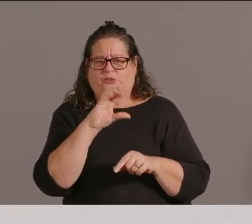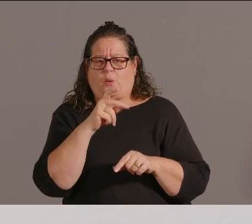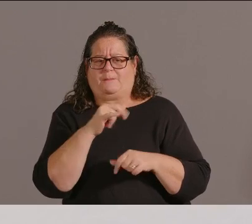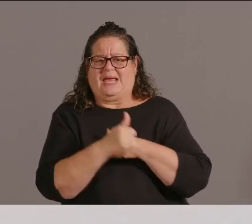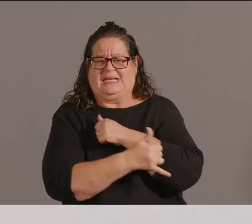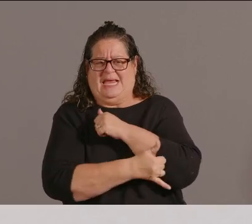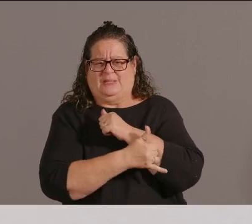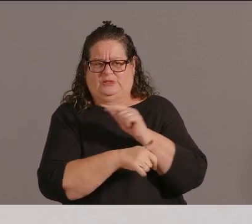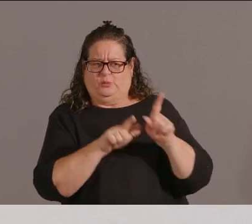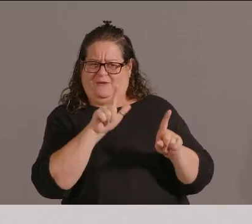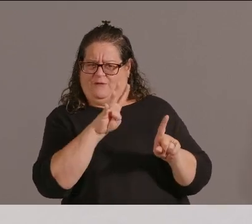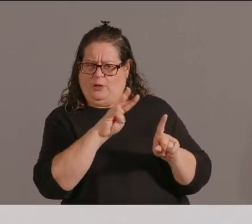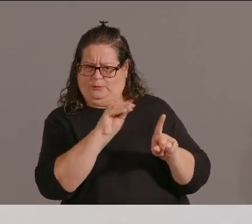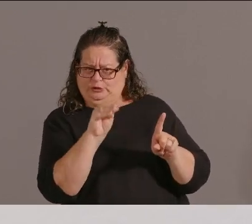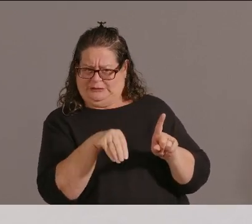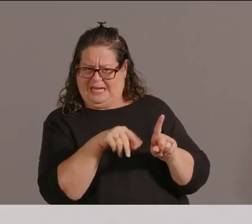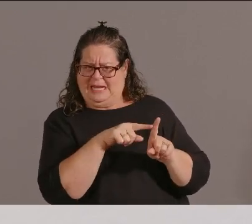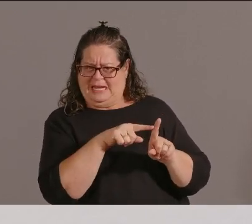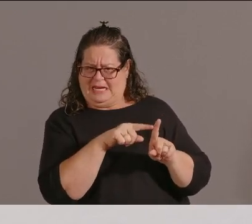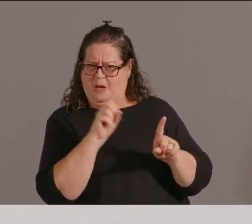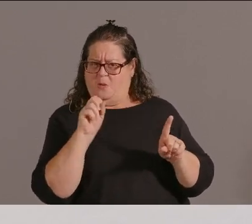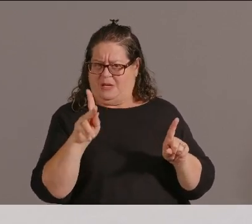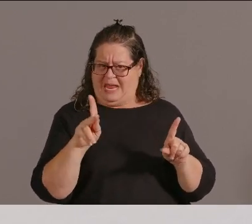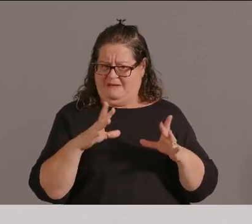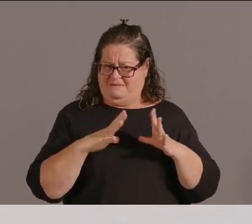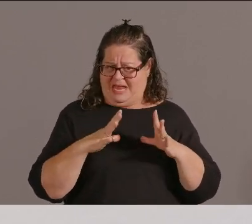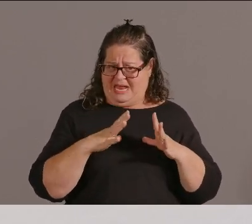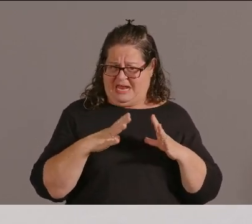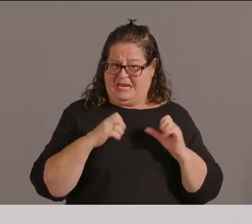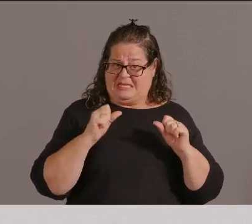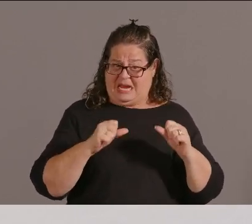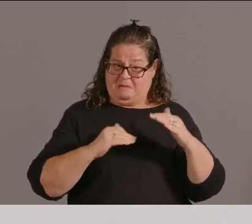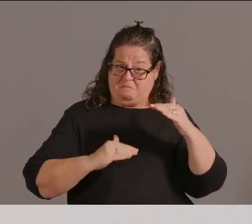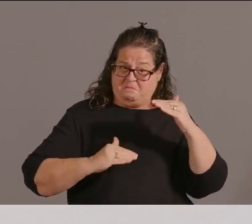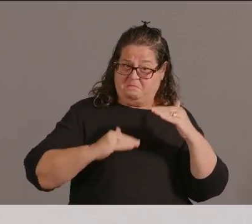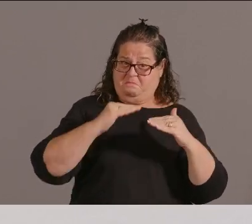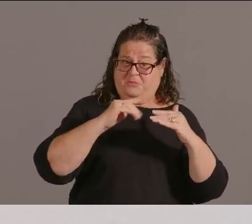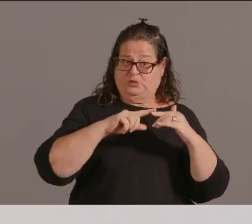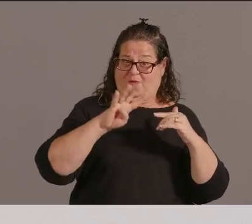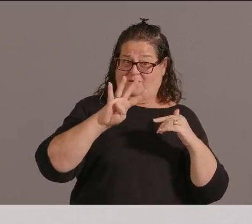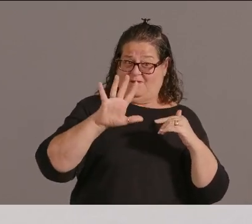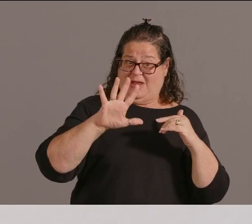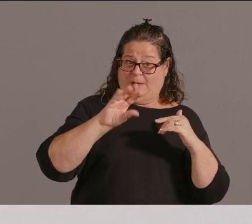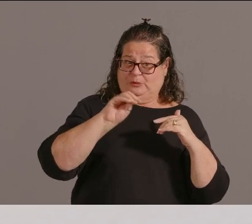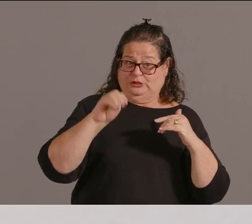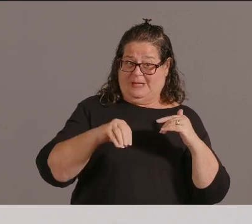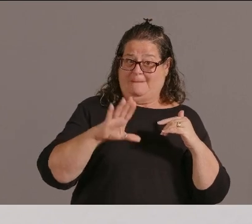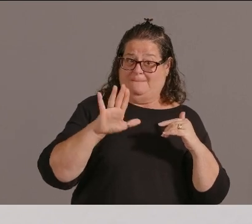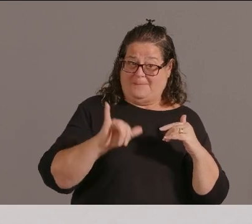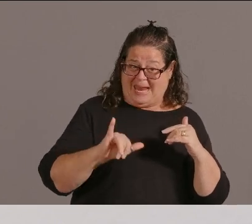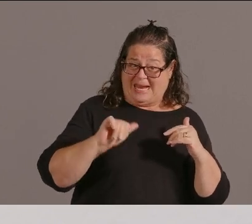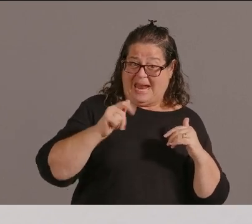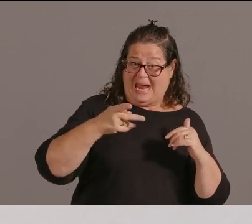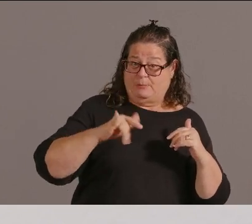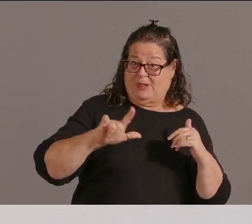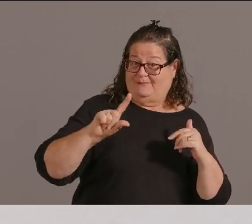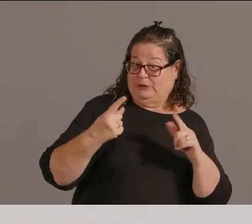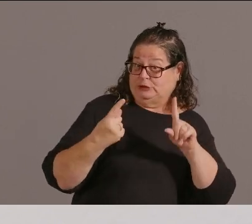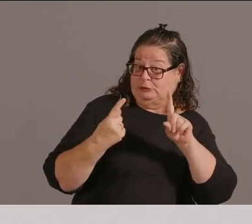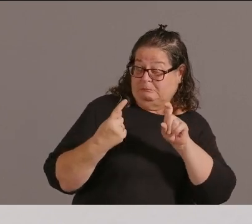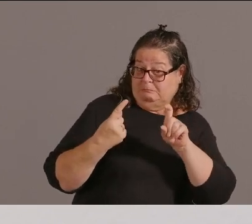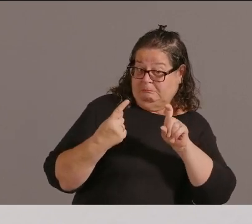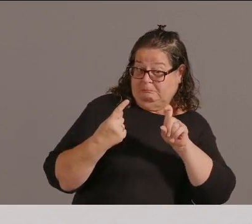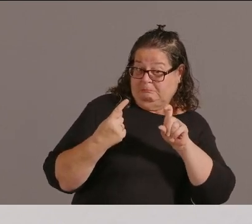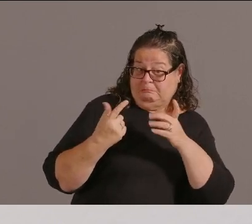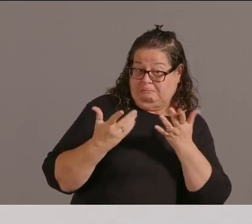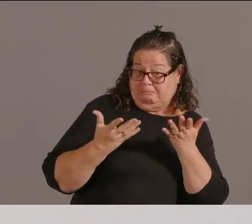So you're saying that we could get to 45 plus by April 1st. How hard and fast is